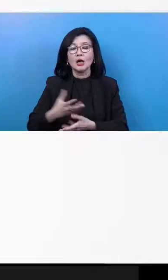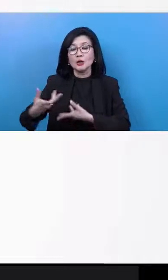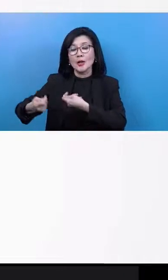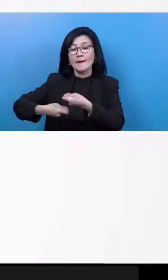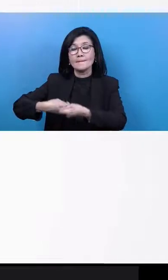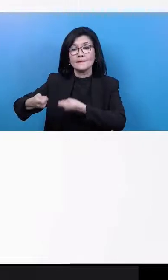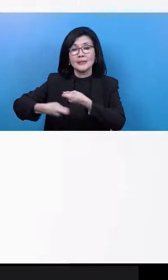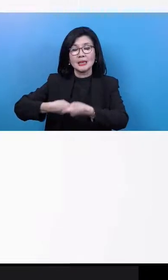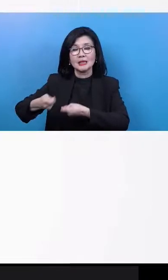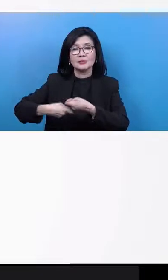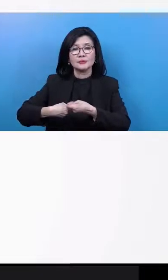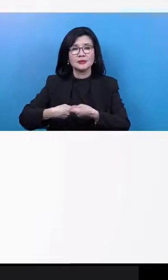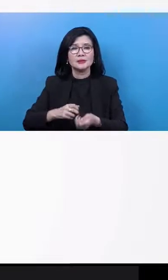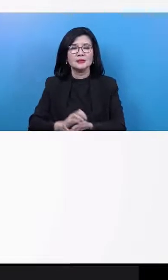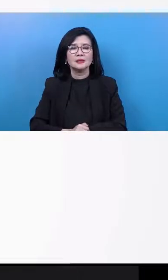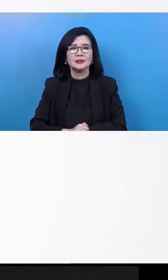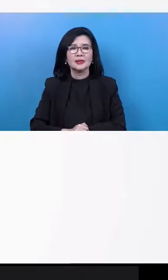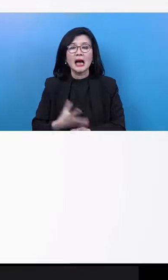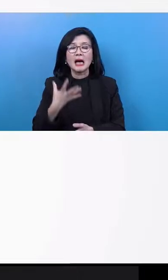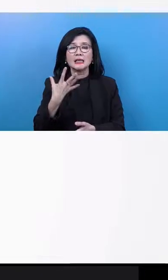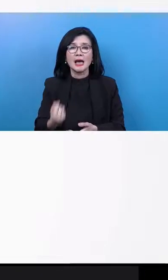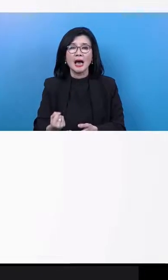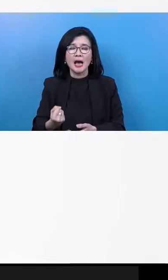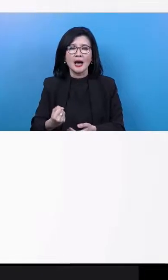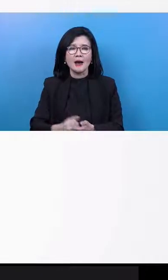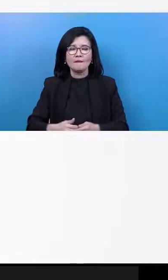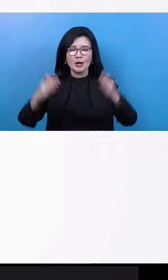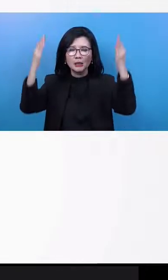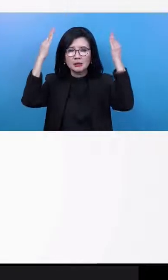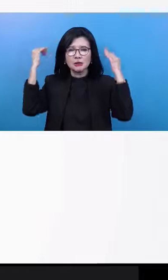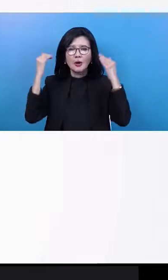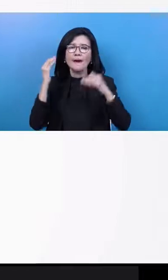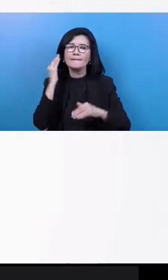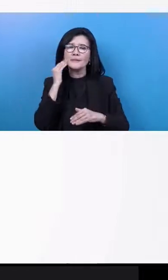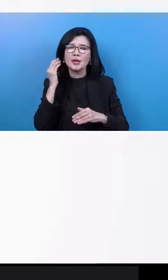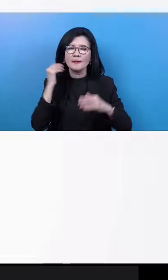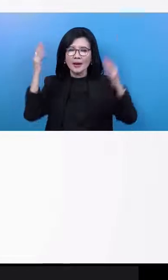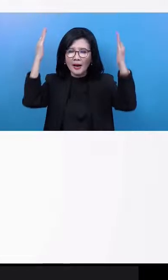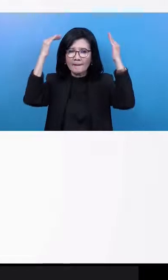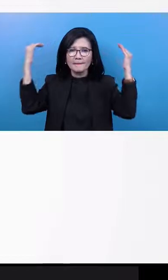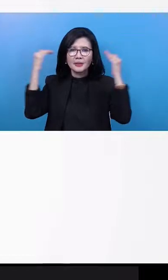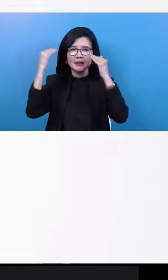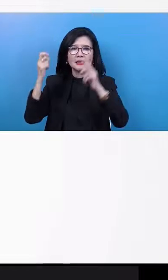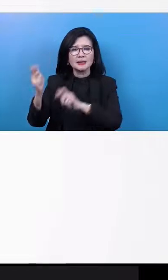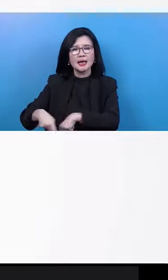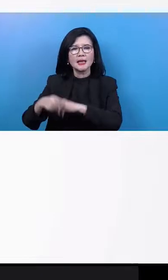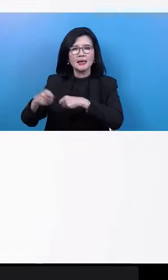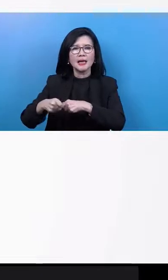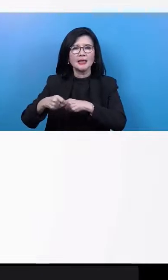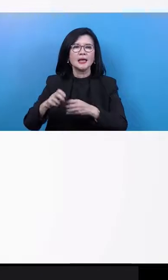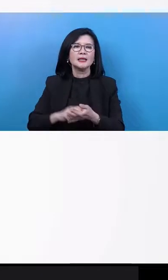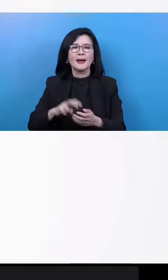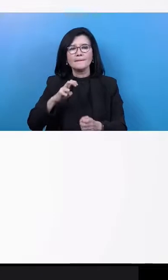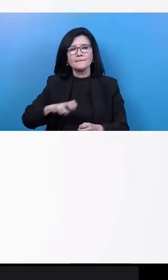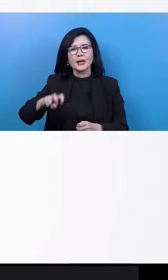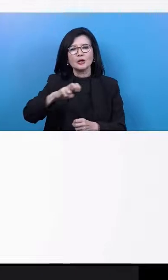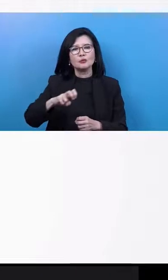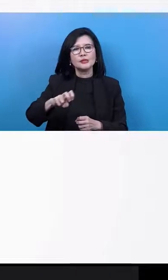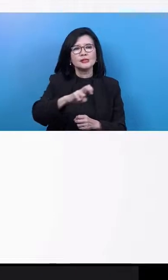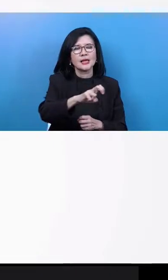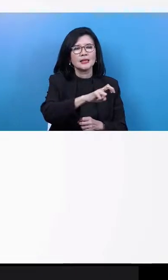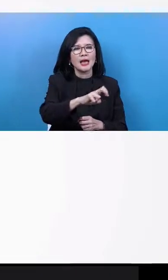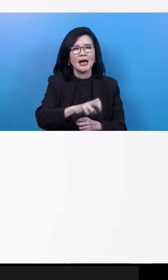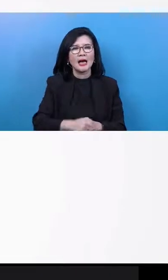water, forestry, and tourism sector. He was teaching environmental impact assessment and ecology at the University